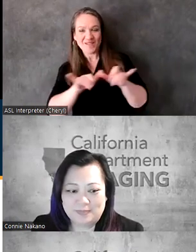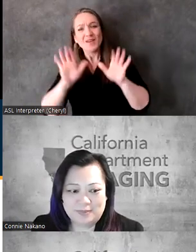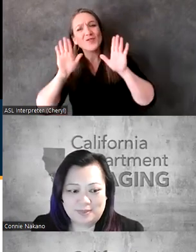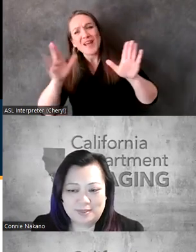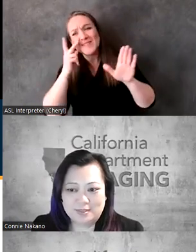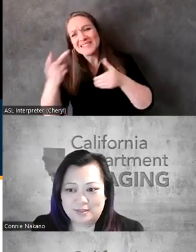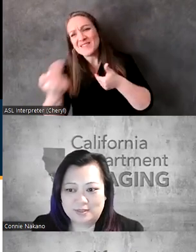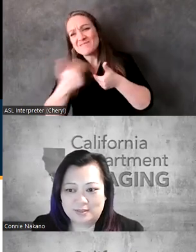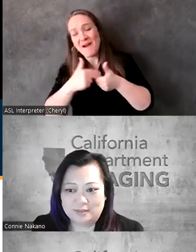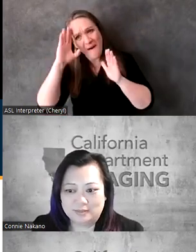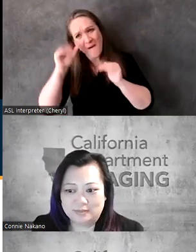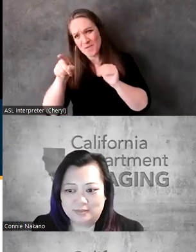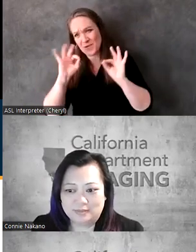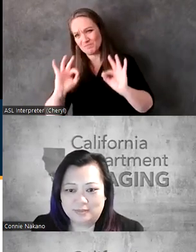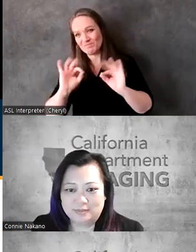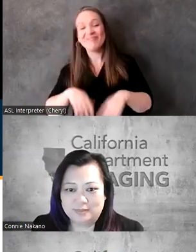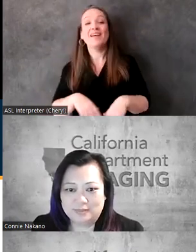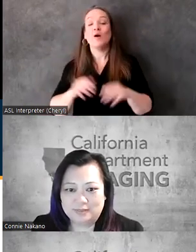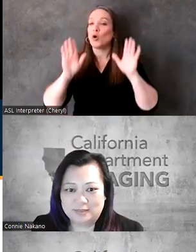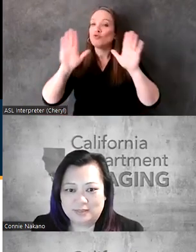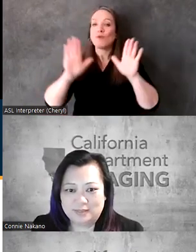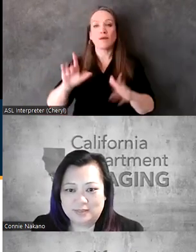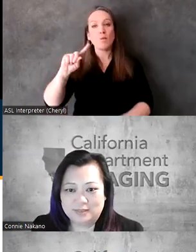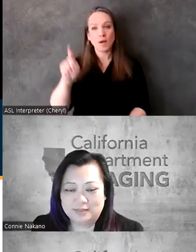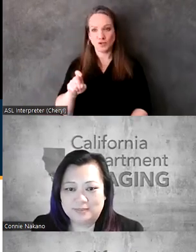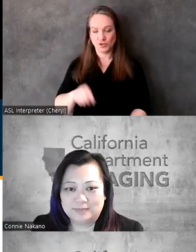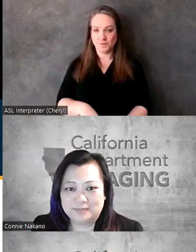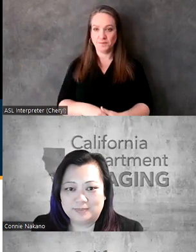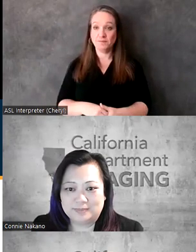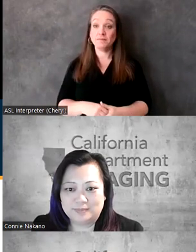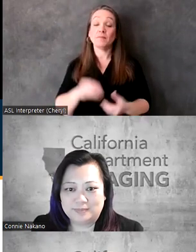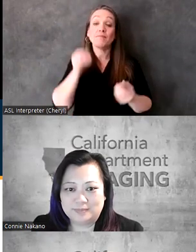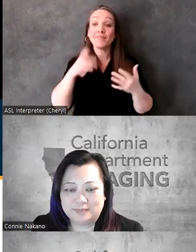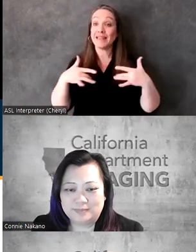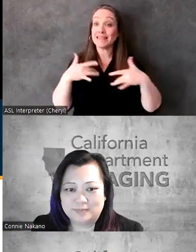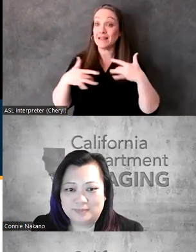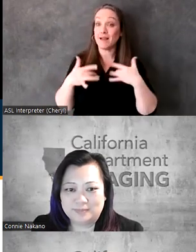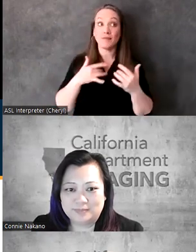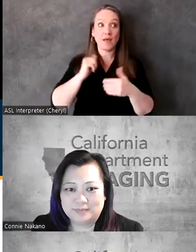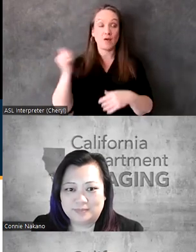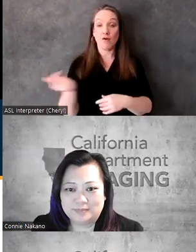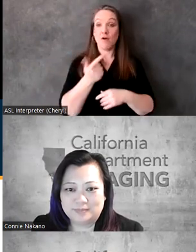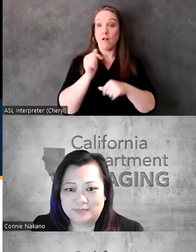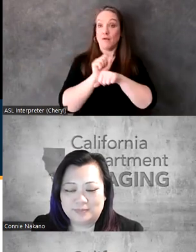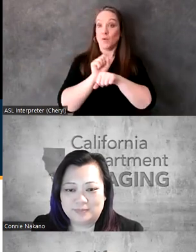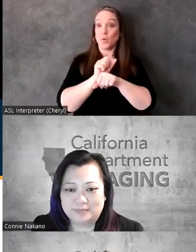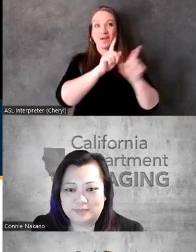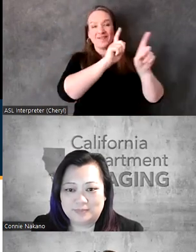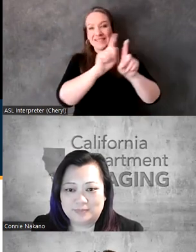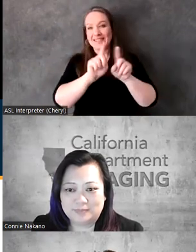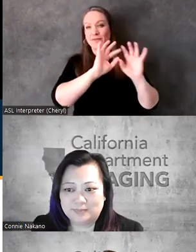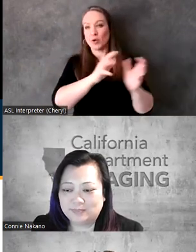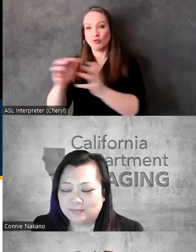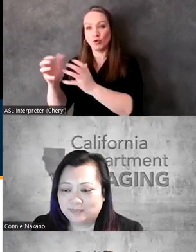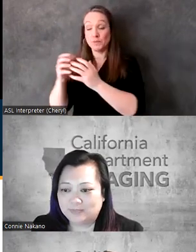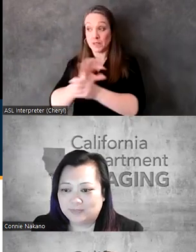I hope you're doing well. It's a wonderful question. And I think what's exciting is all of the work of these different groups, including the Equity